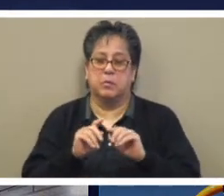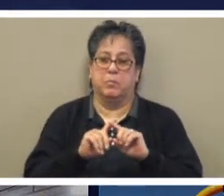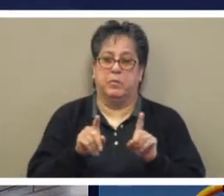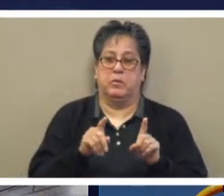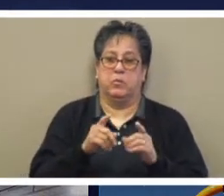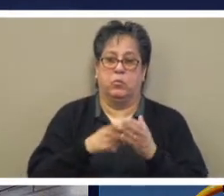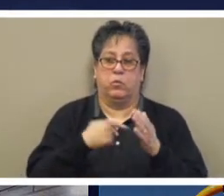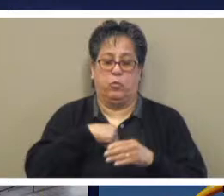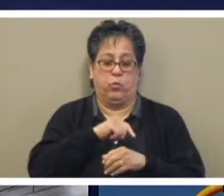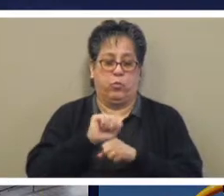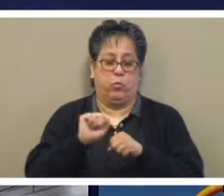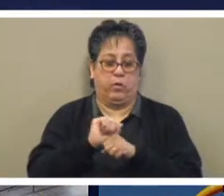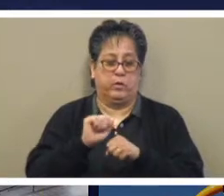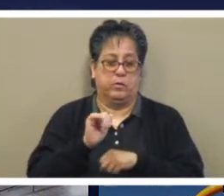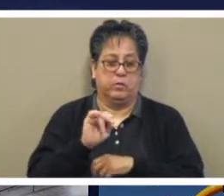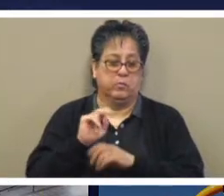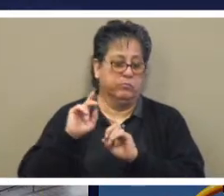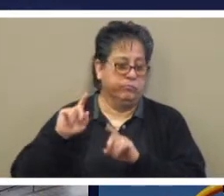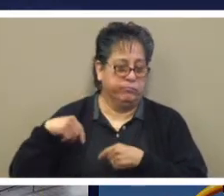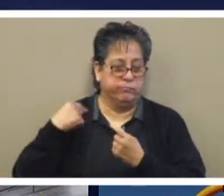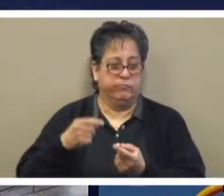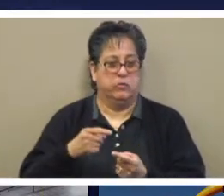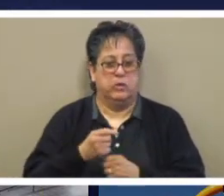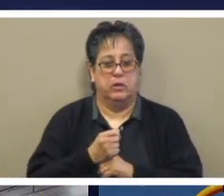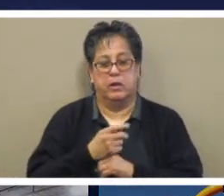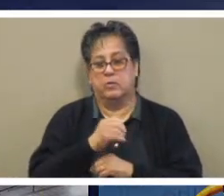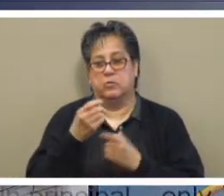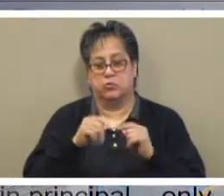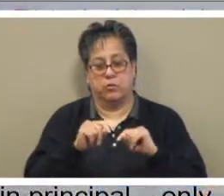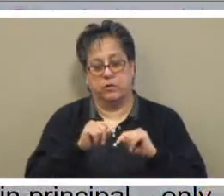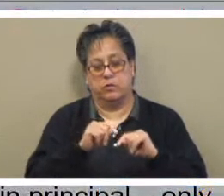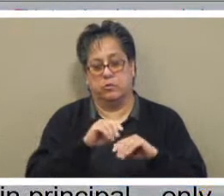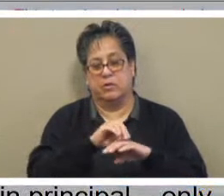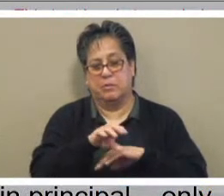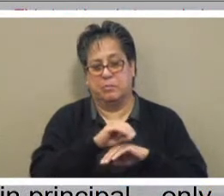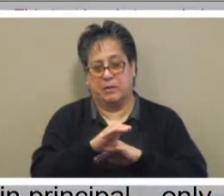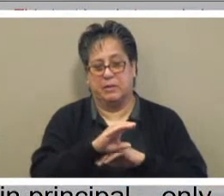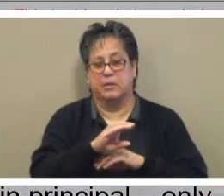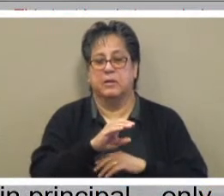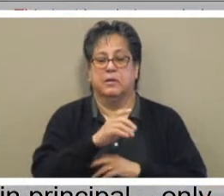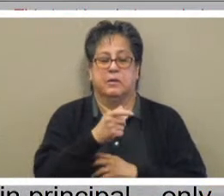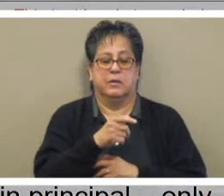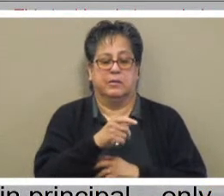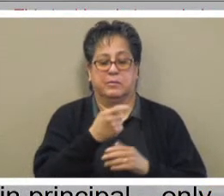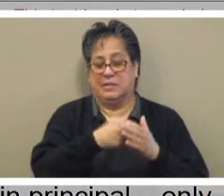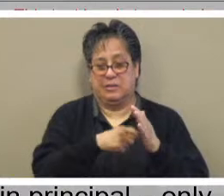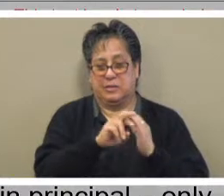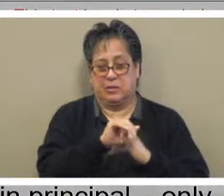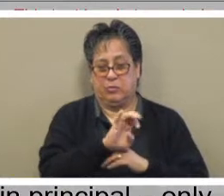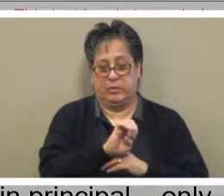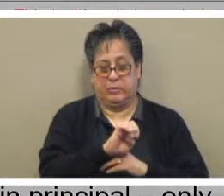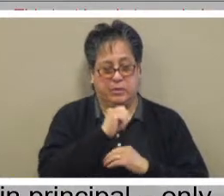that we've been working on, again, to minimize the impact on the property tax rate, not only this coming year, but over the next couple of years.